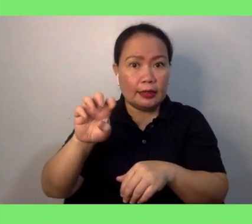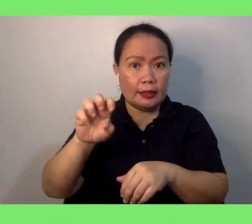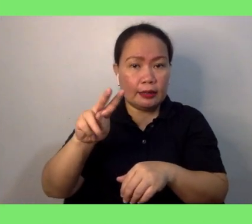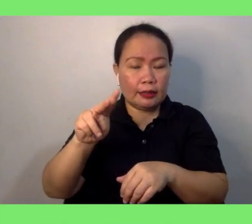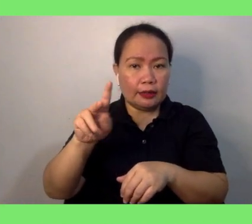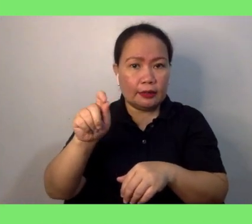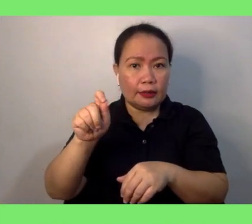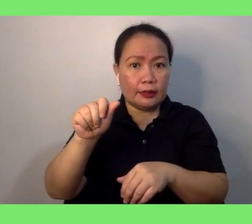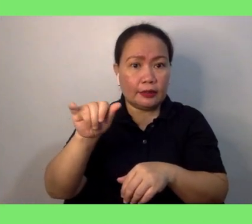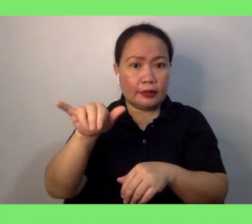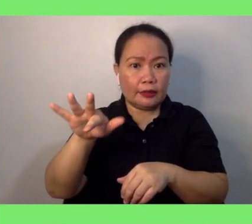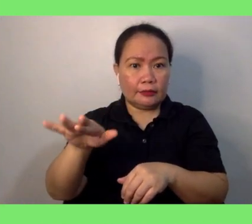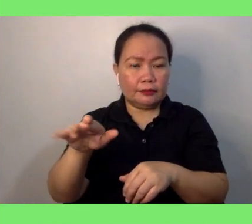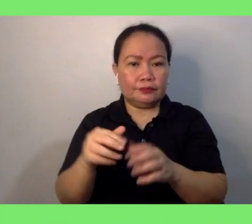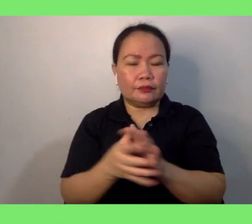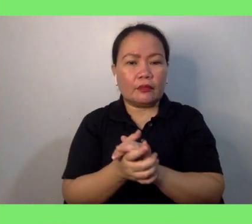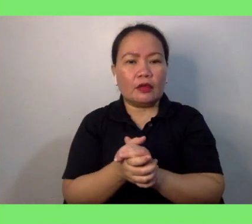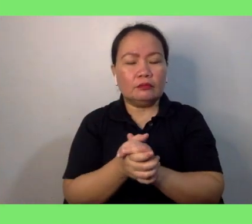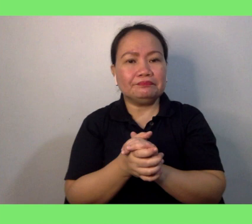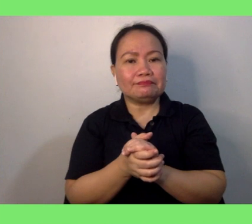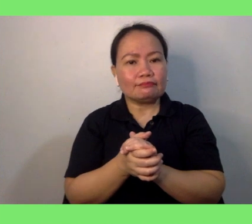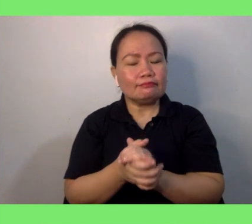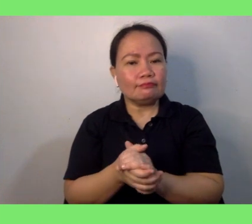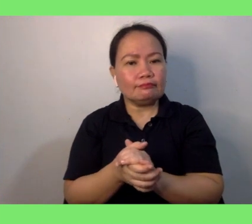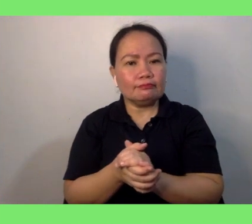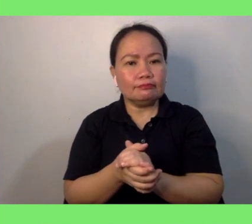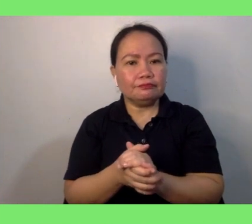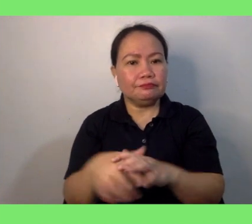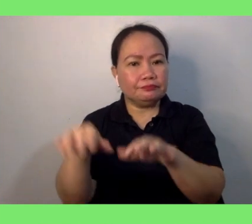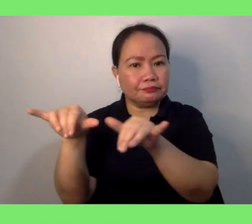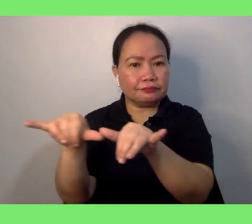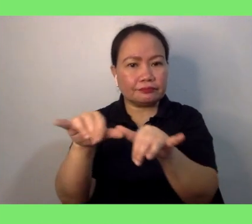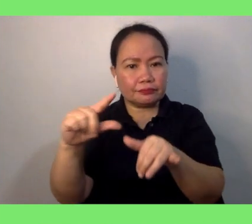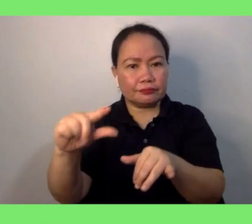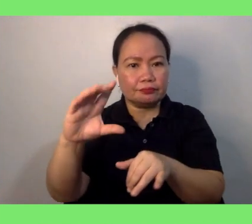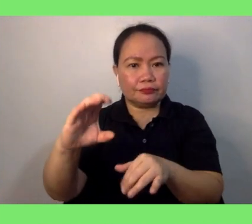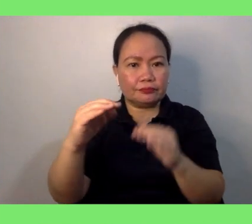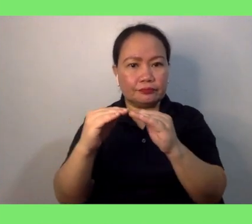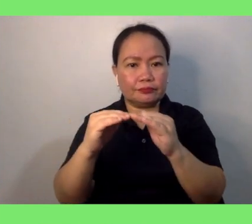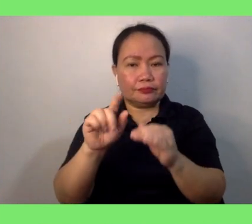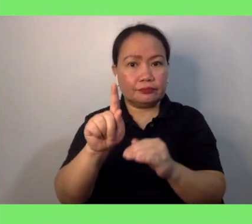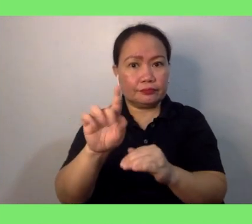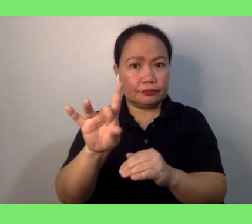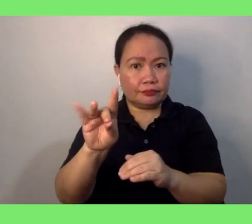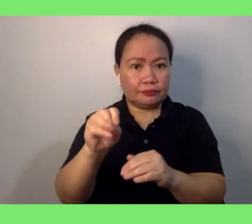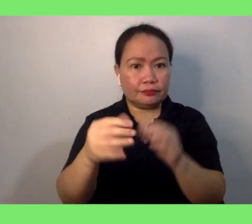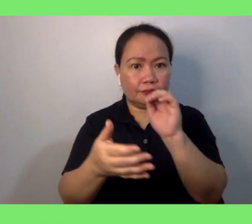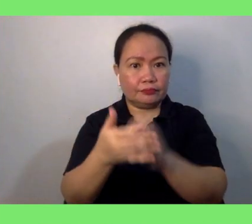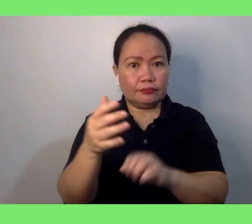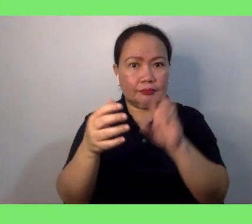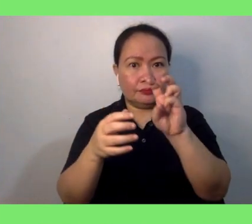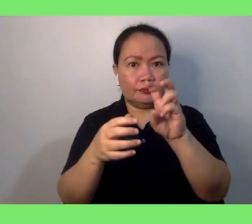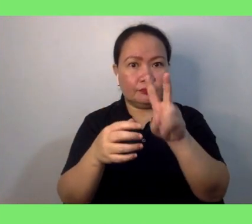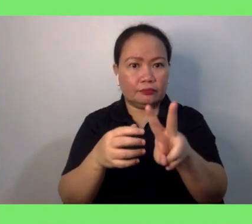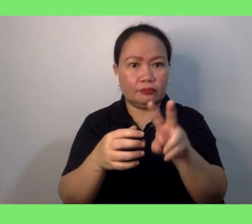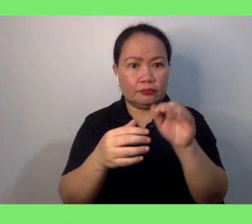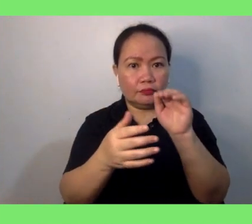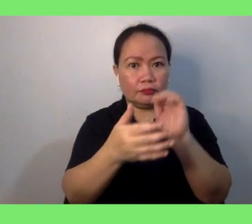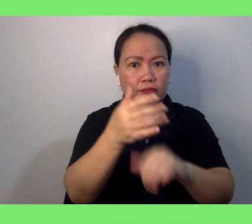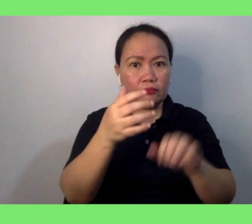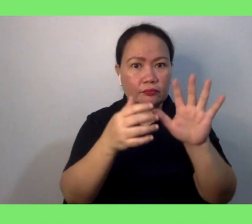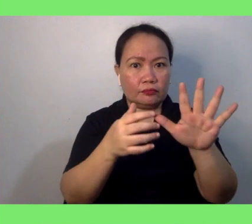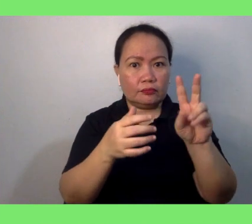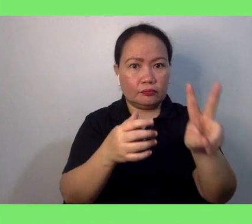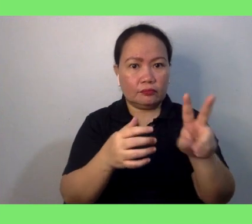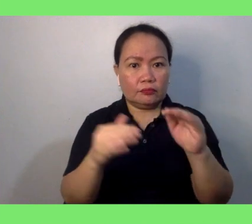So, ito, dapat mag 180 siya. So, add natin. The measure of angles is equal to 180 minus 62 minus